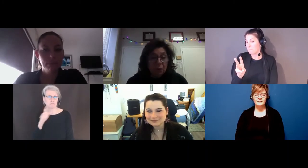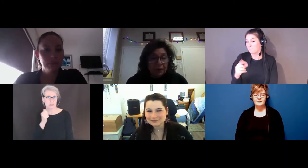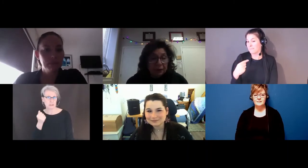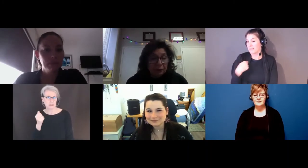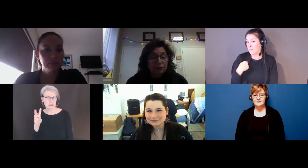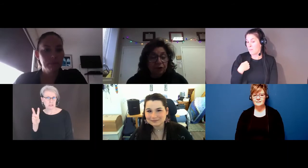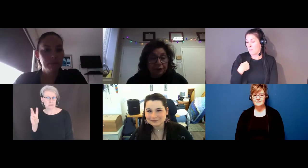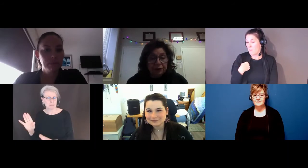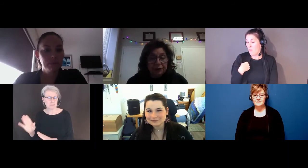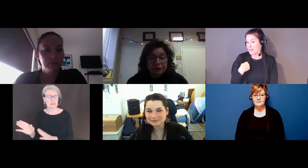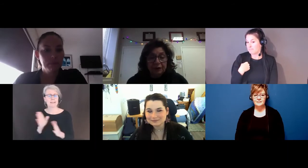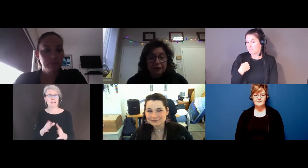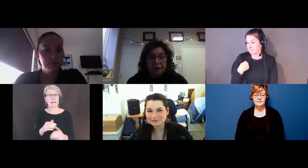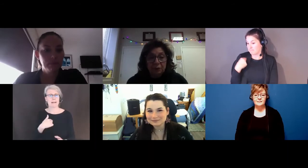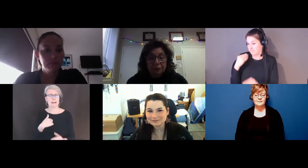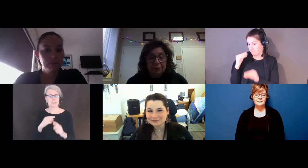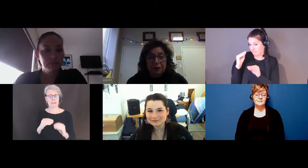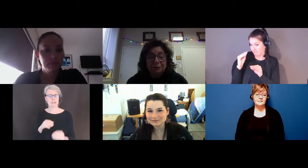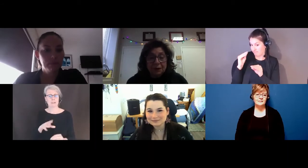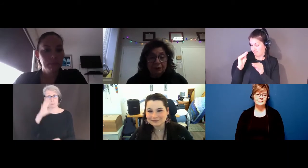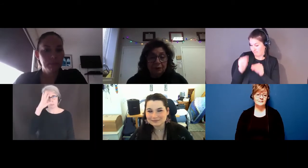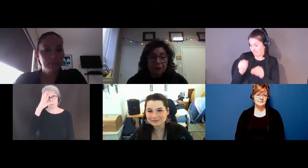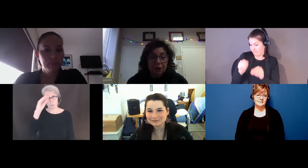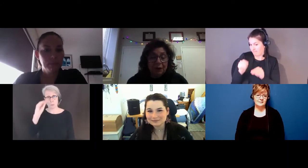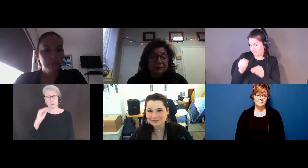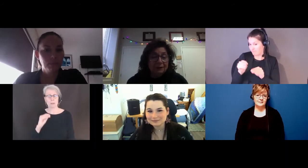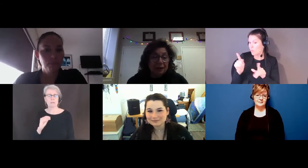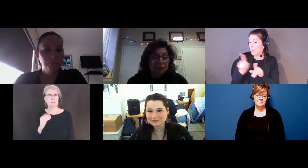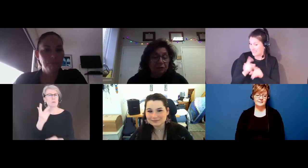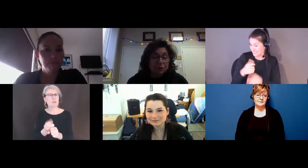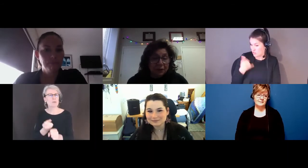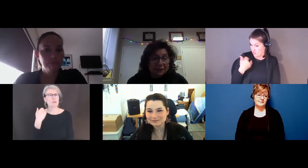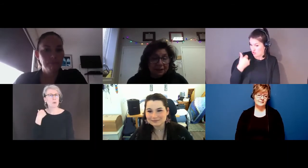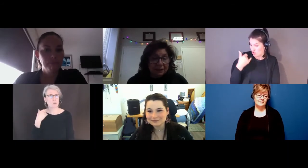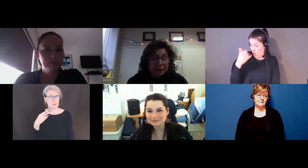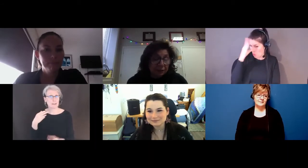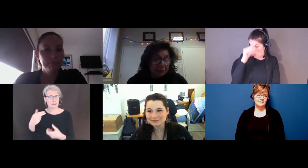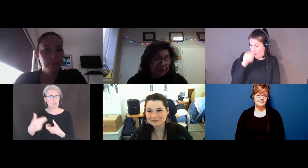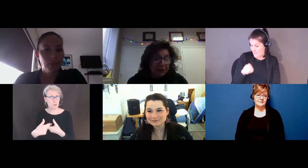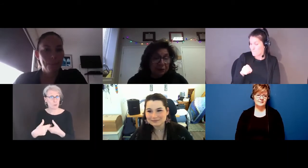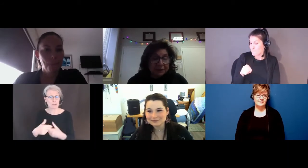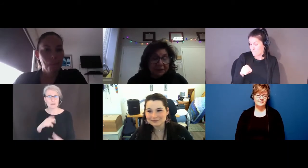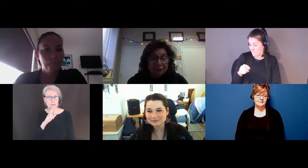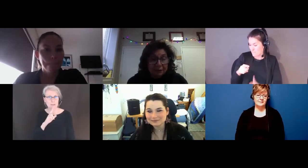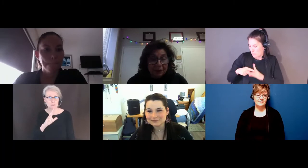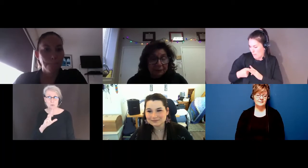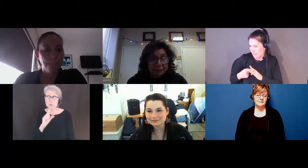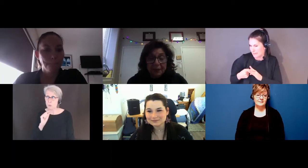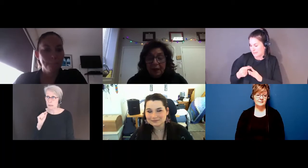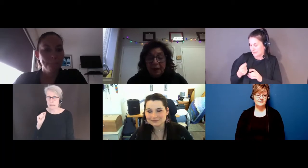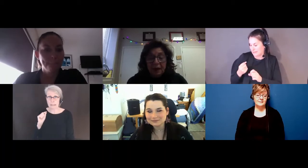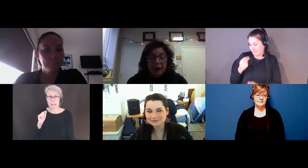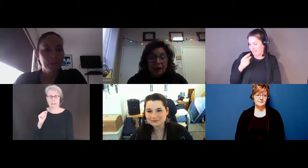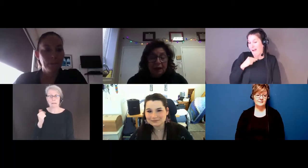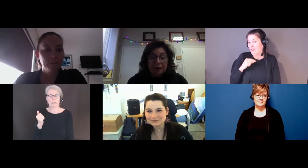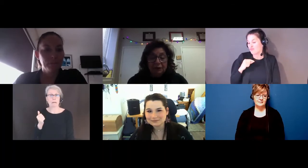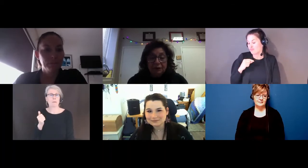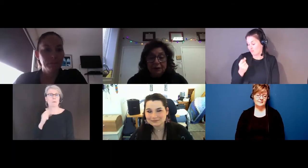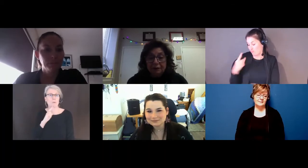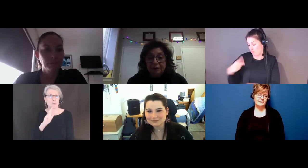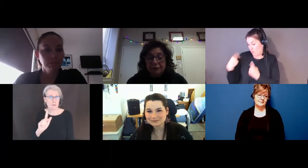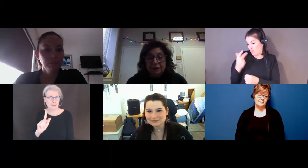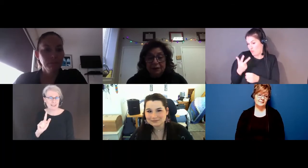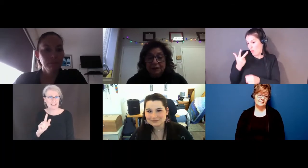young boy who started with me 3 years ago at the age of 20. So he's now 23 and